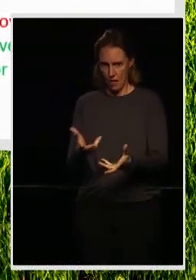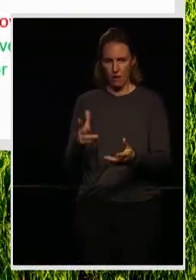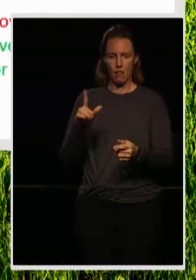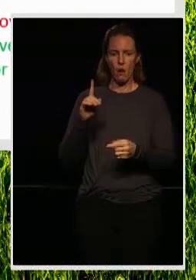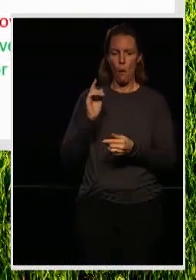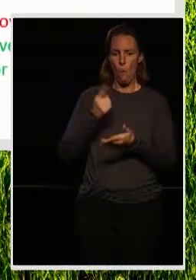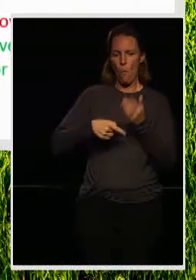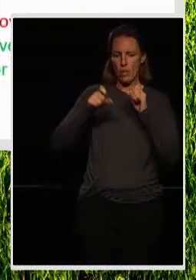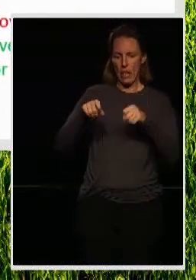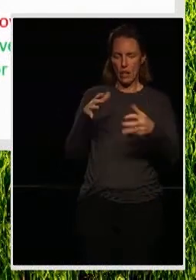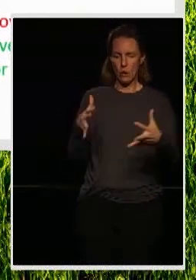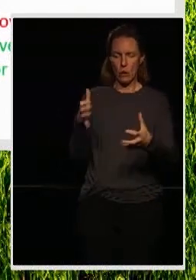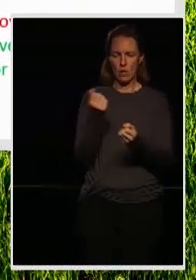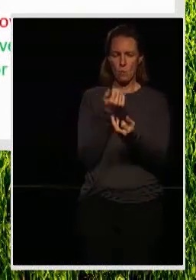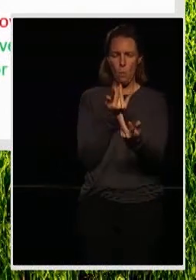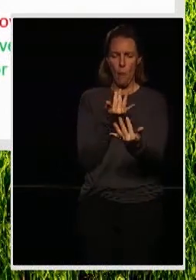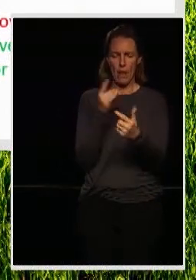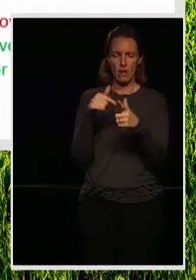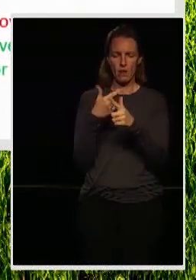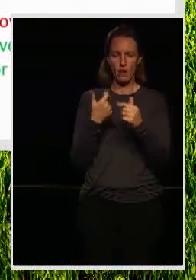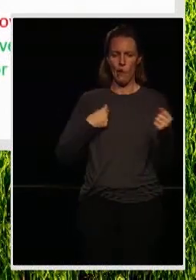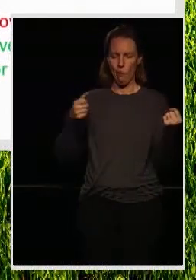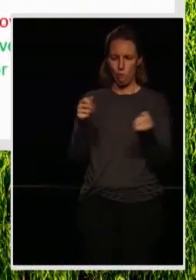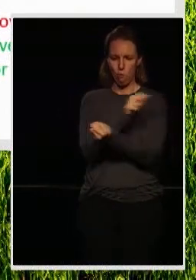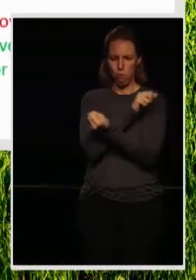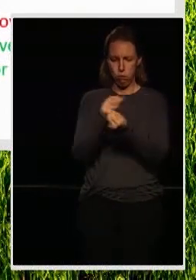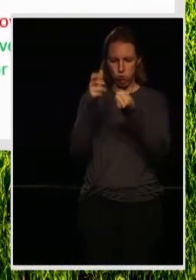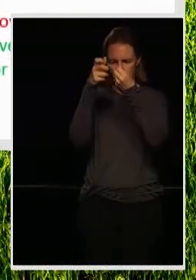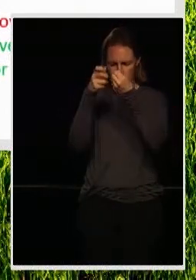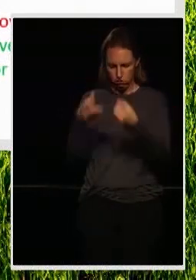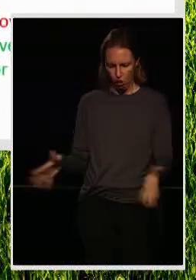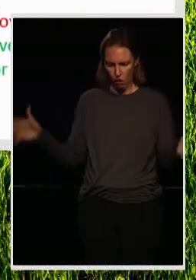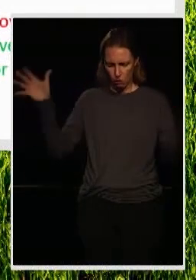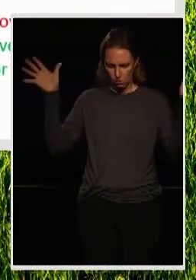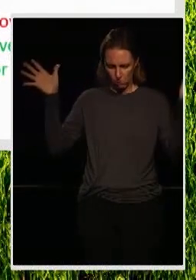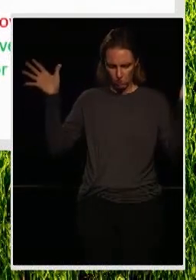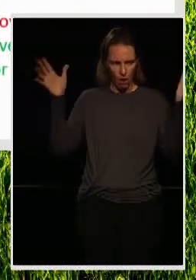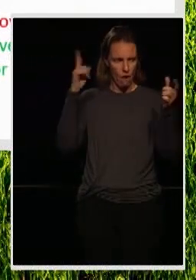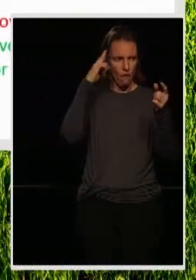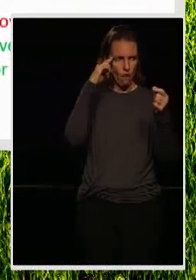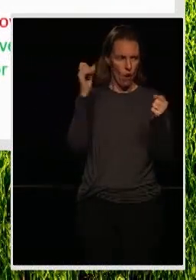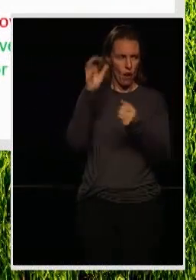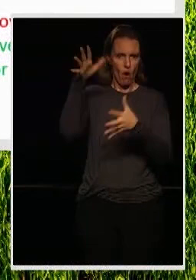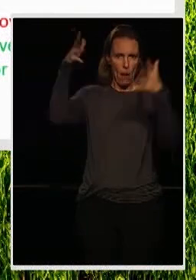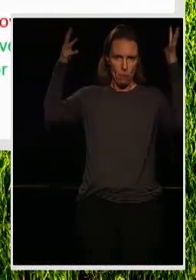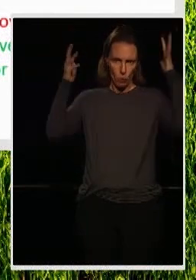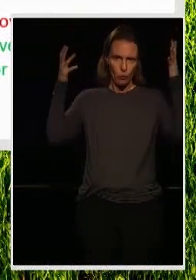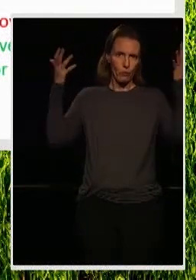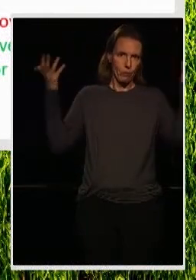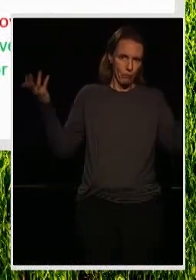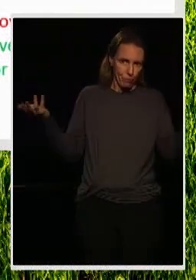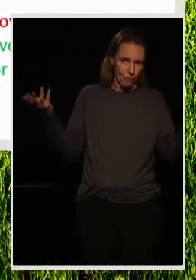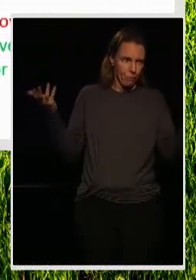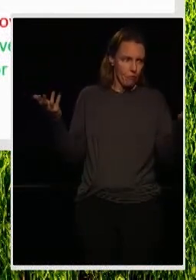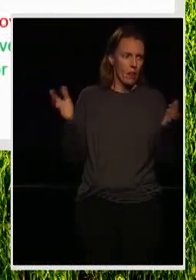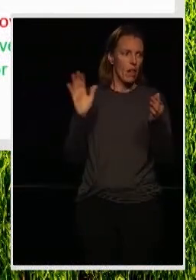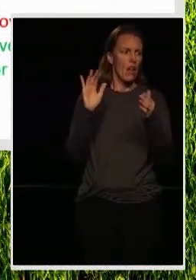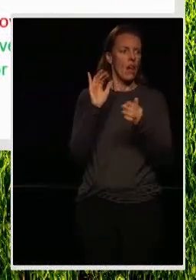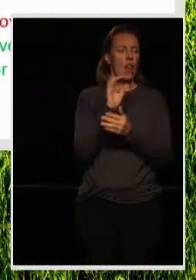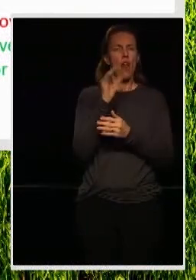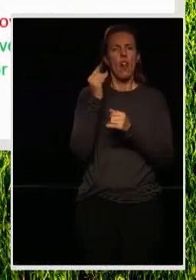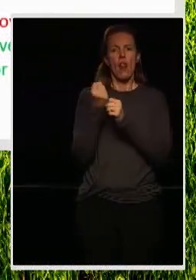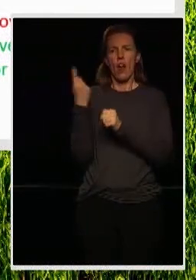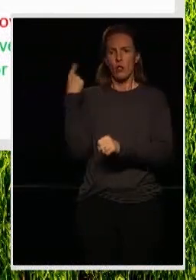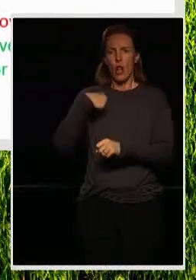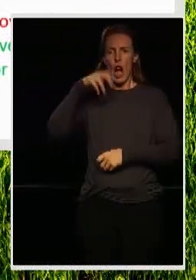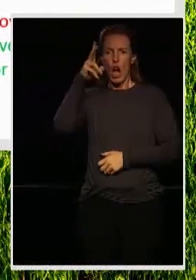All what you can do is wait until it's a total loss for your apple orchard. And last year, I heard